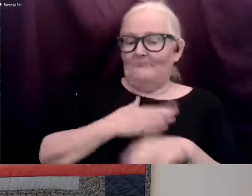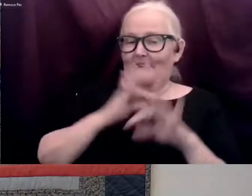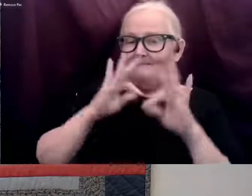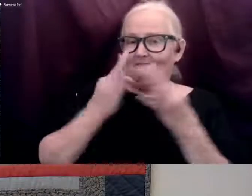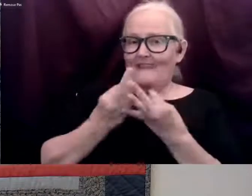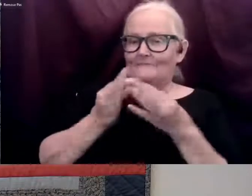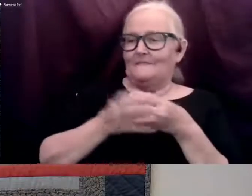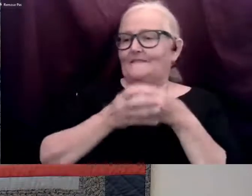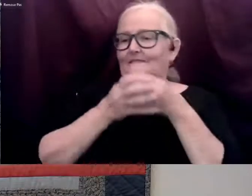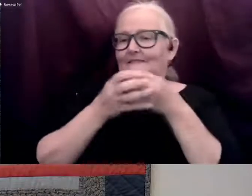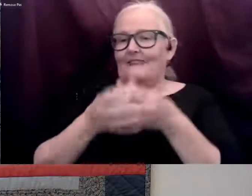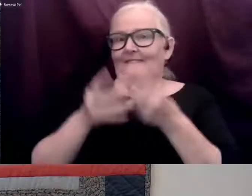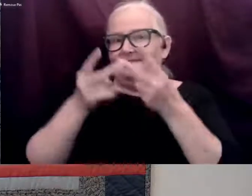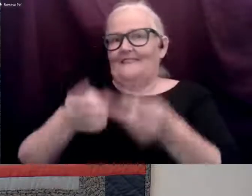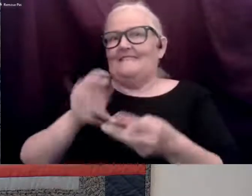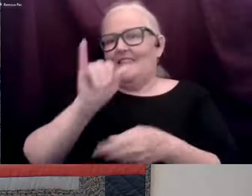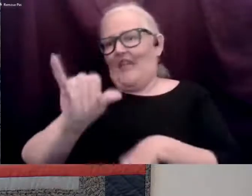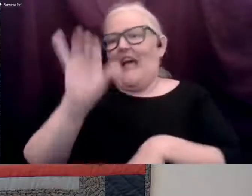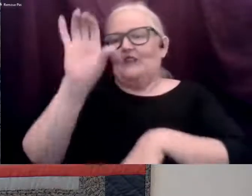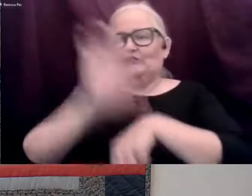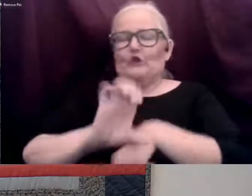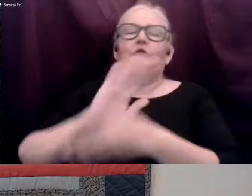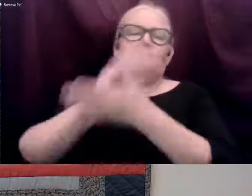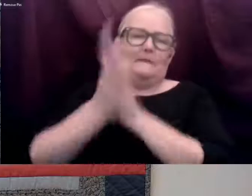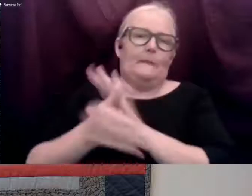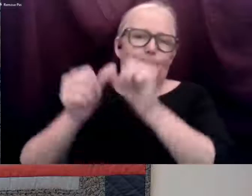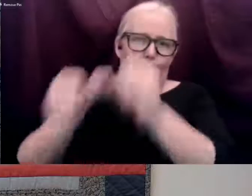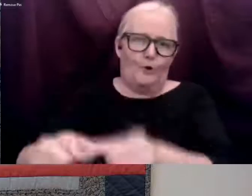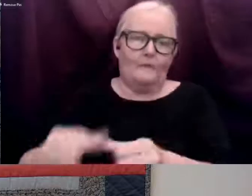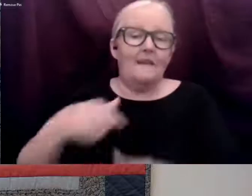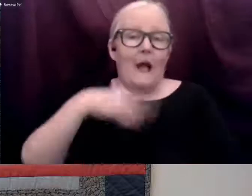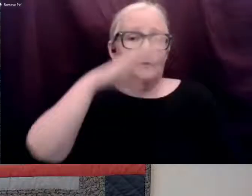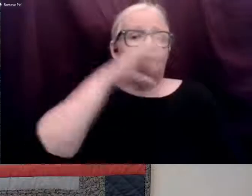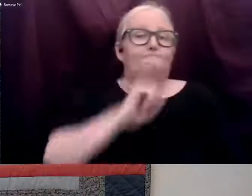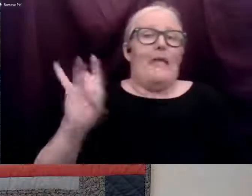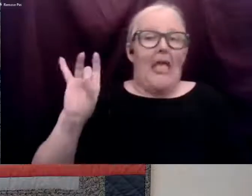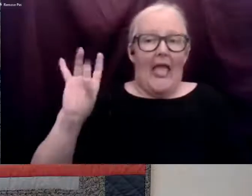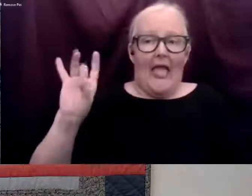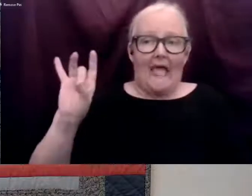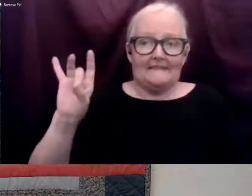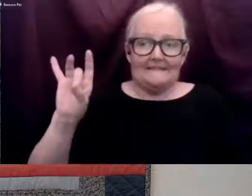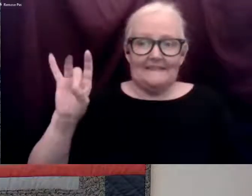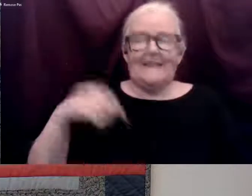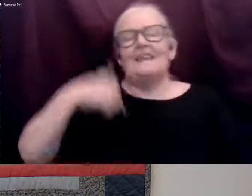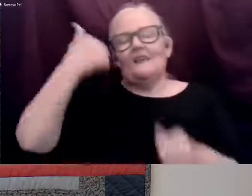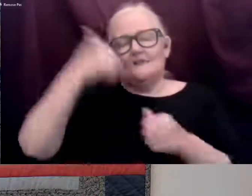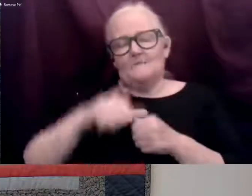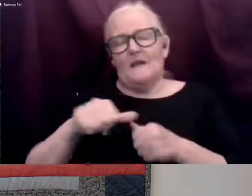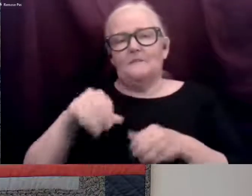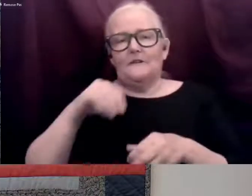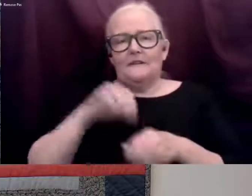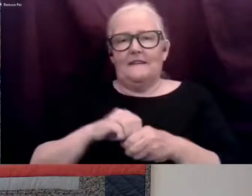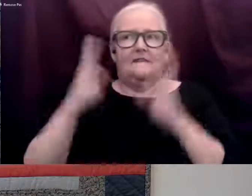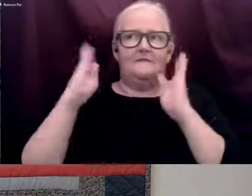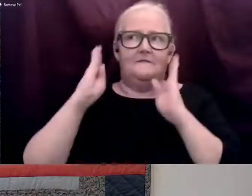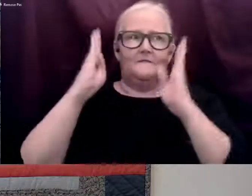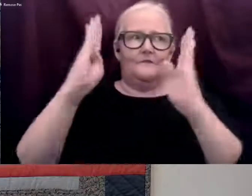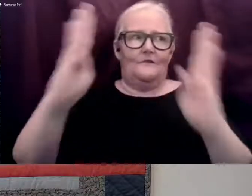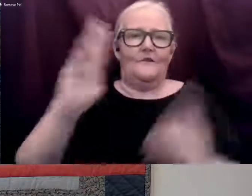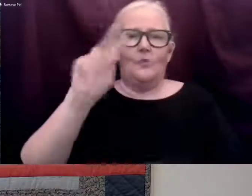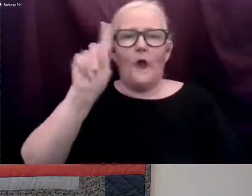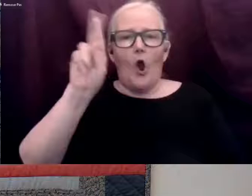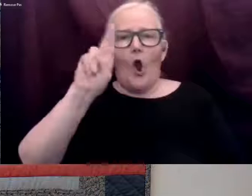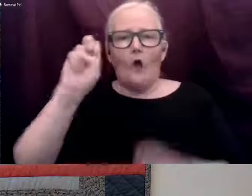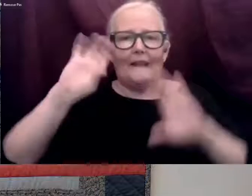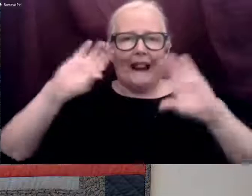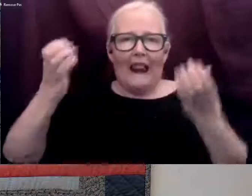was 8 years old, and I still remember walking through the hallways of the religious education classrooms on the ground floor as we